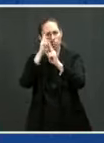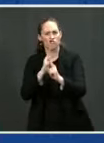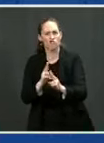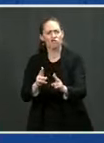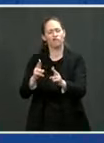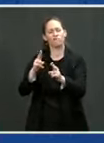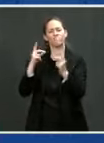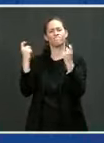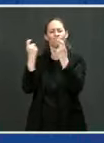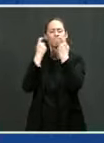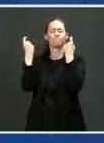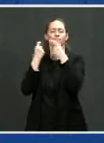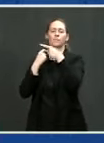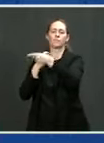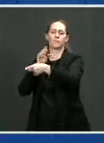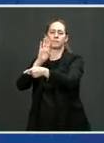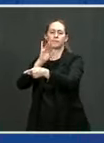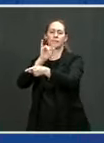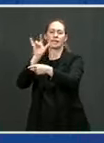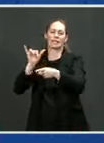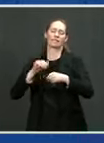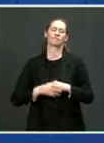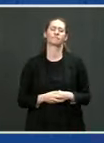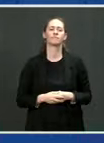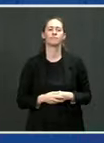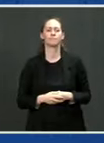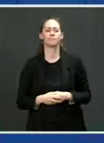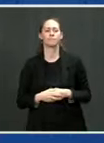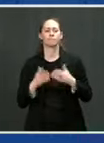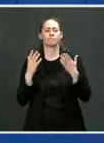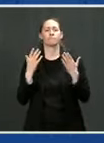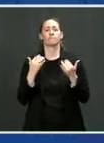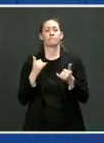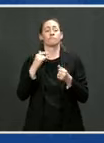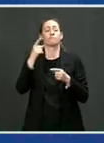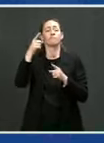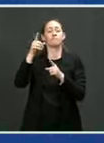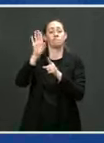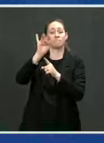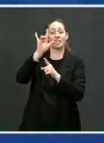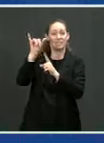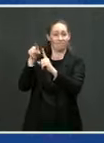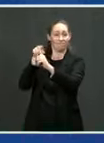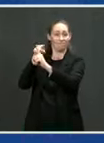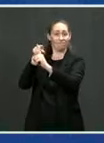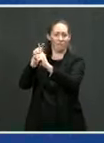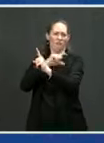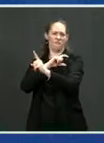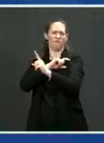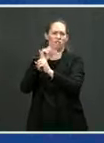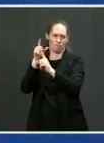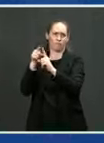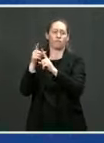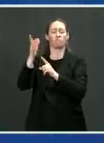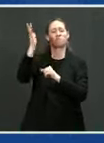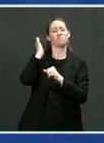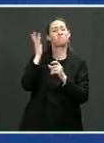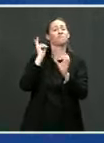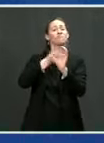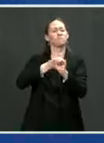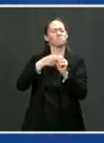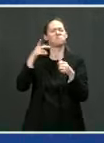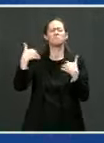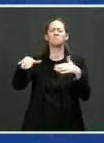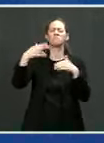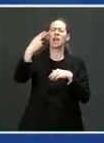today. Officer Evans joins a pantheon of heroes who have given their